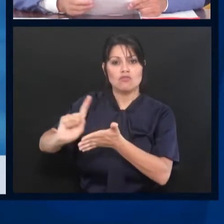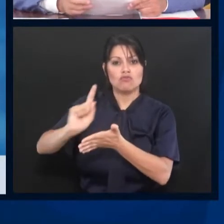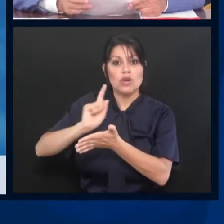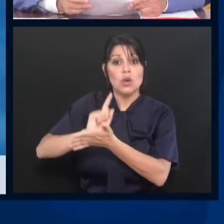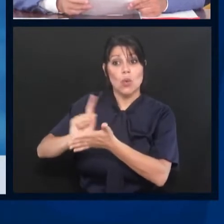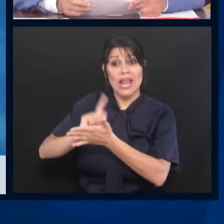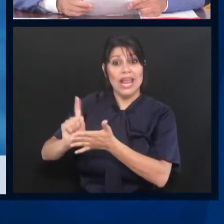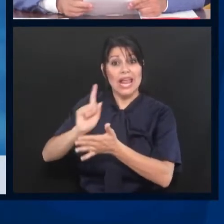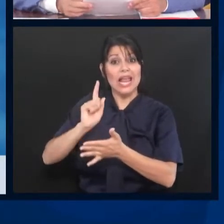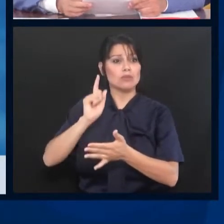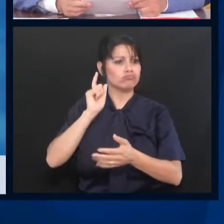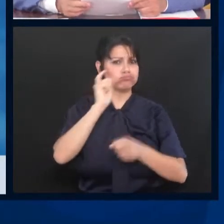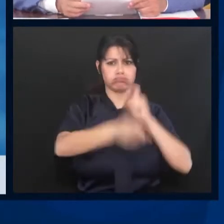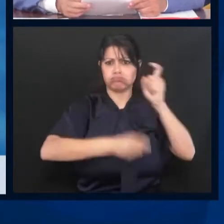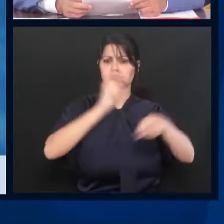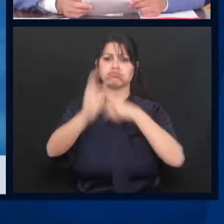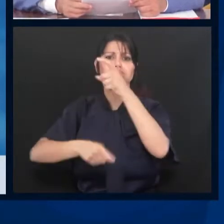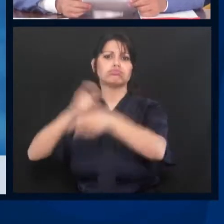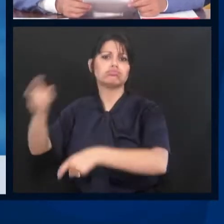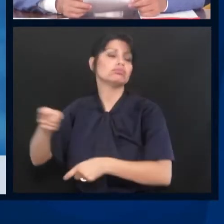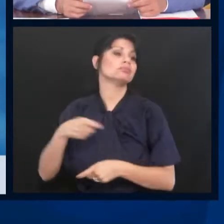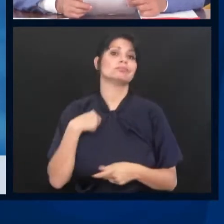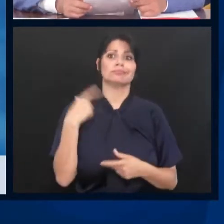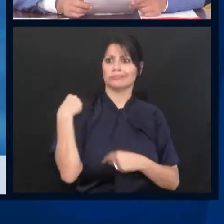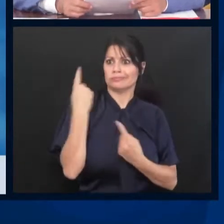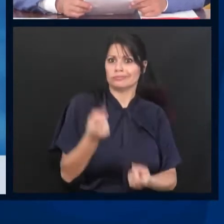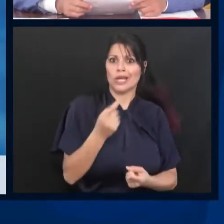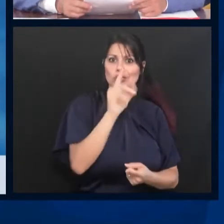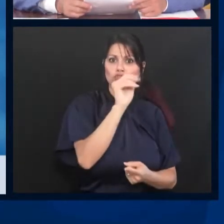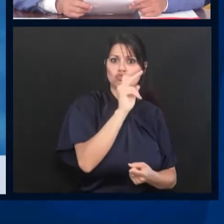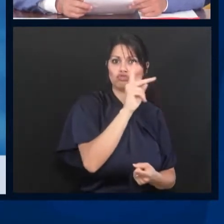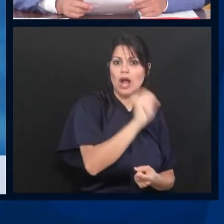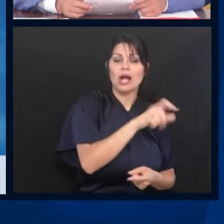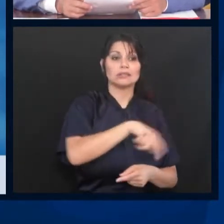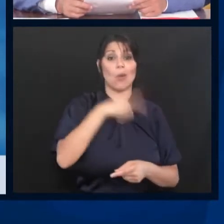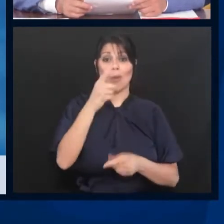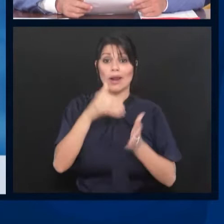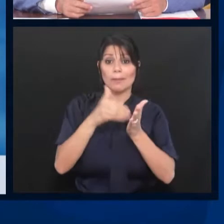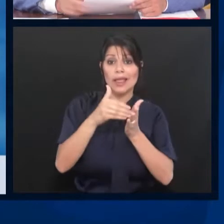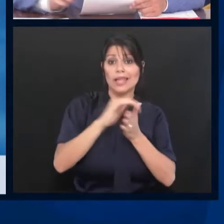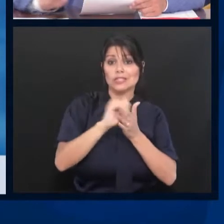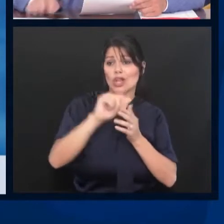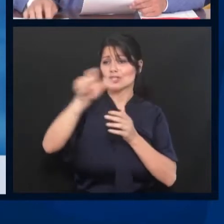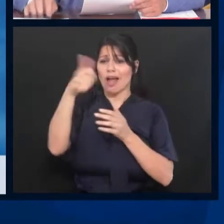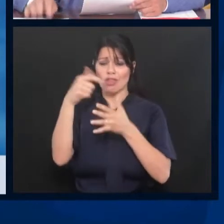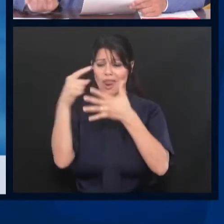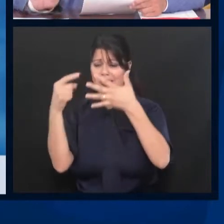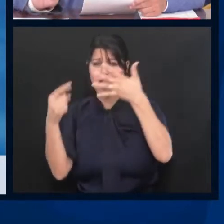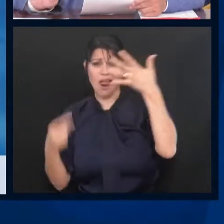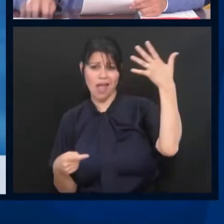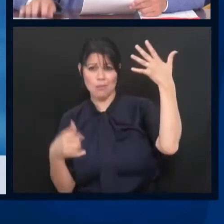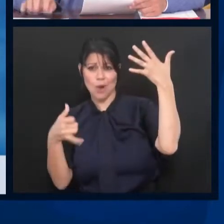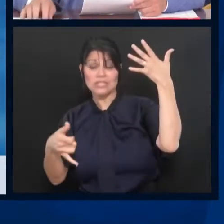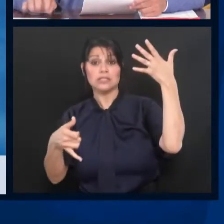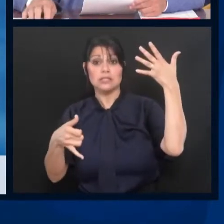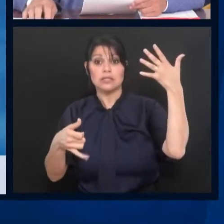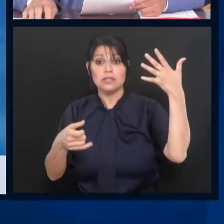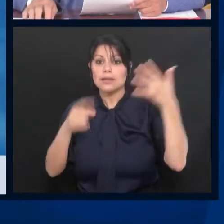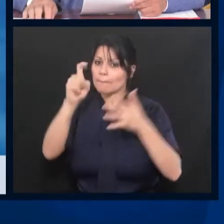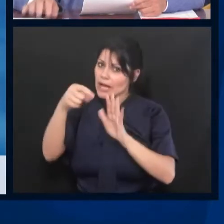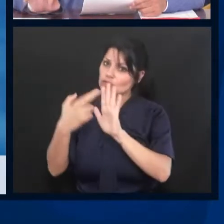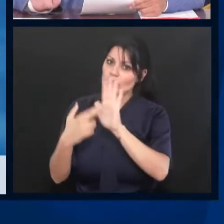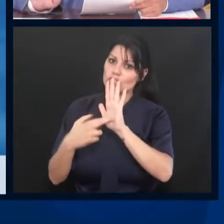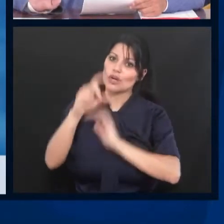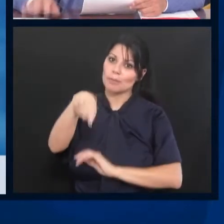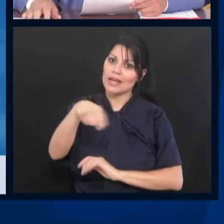been doing. A couple of giant trucks and $1 million and all these other prizes. So register, but you've got to get